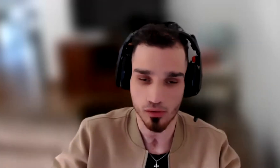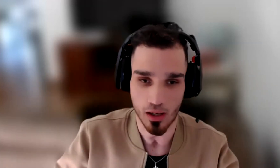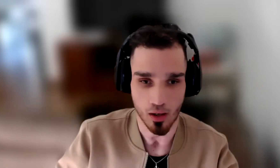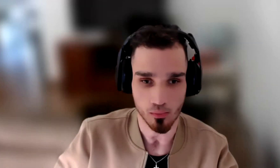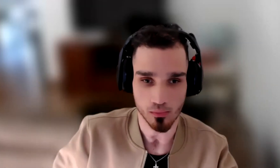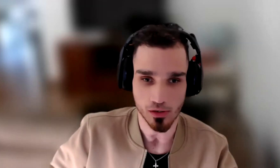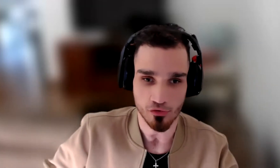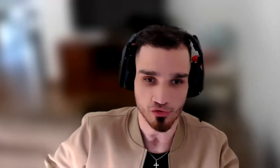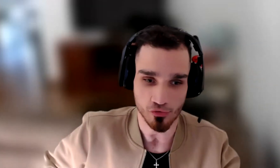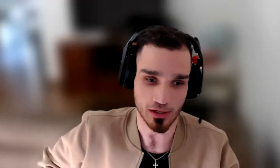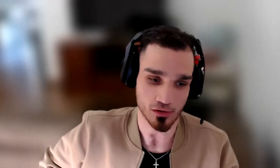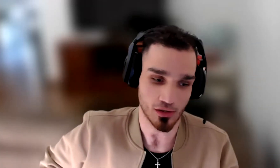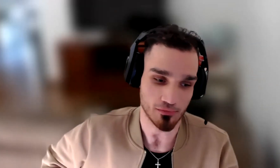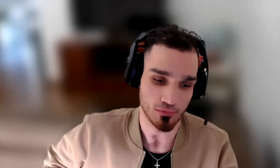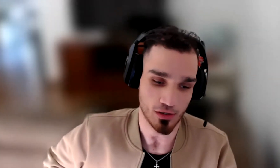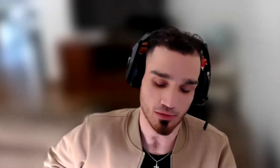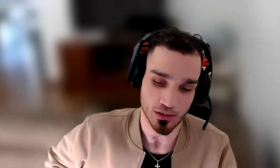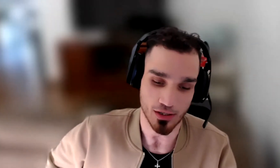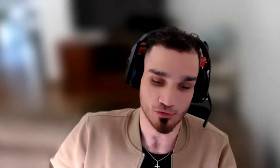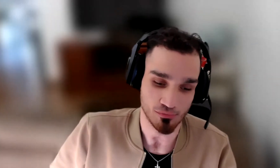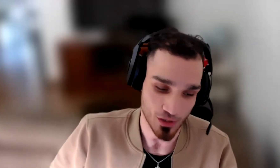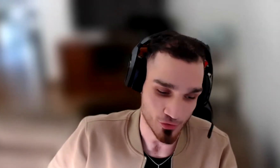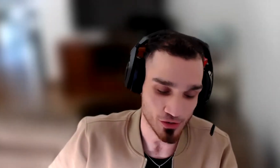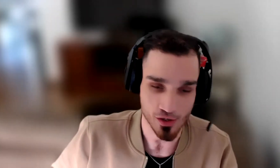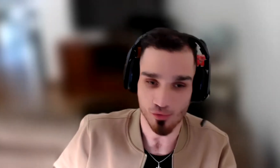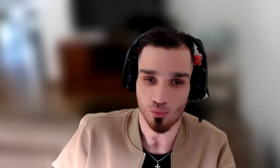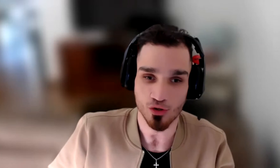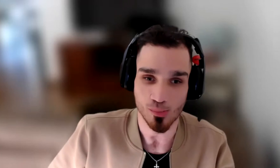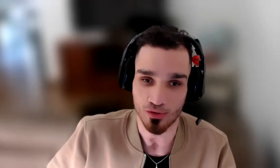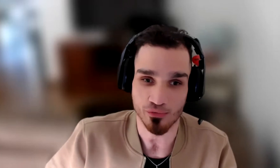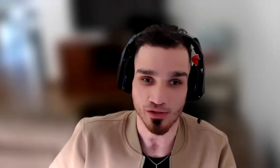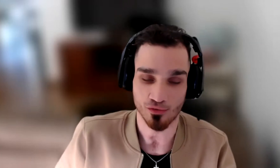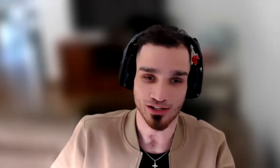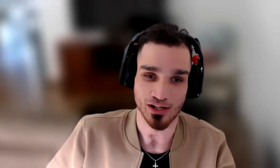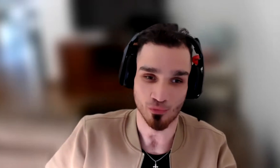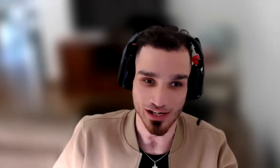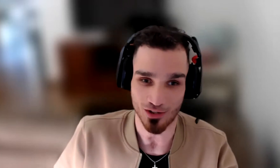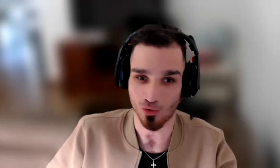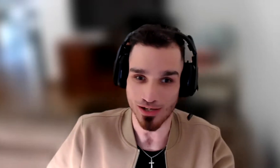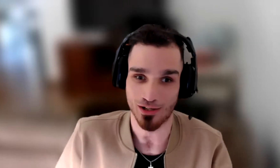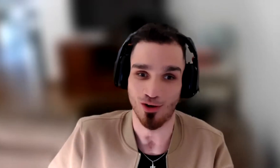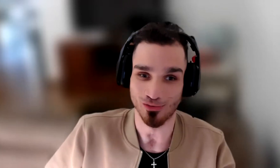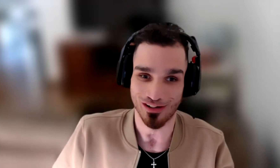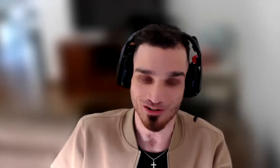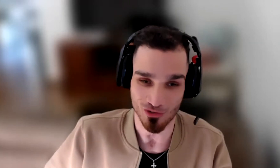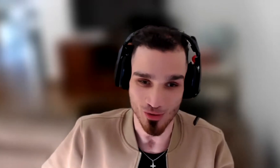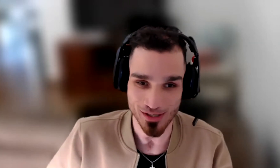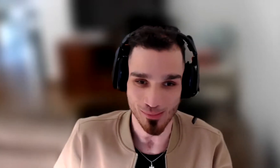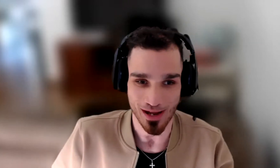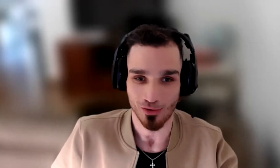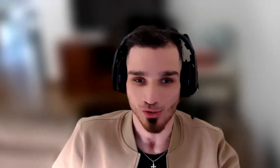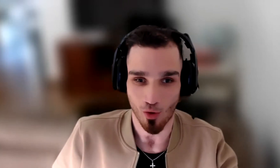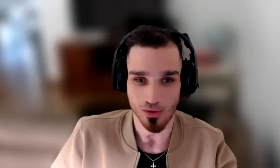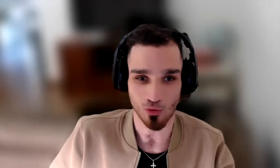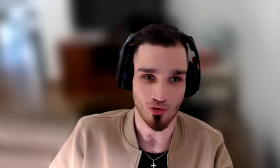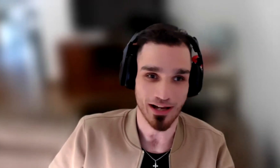closet. It's just like, I don't care what you believe in. Like, if we get along, we get along. Like, it shouldn't be